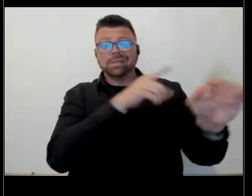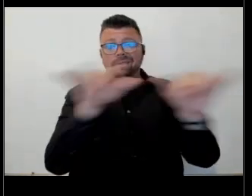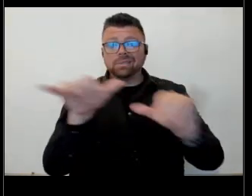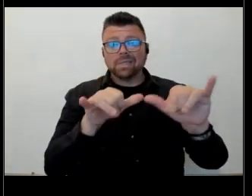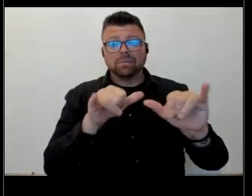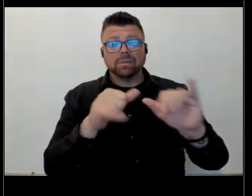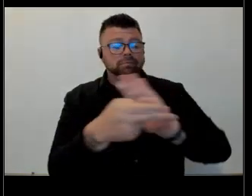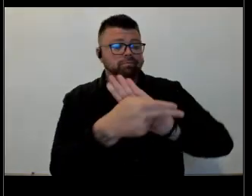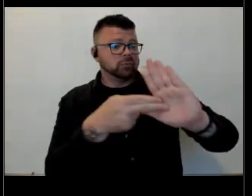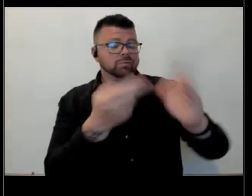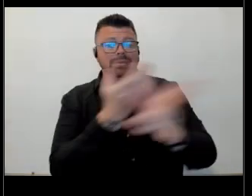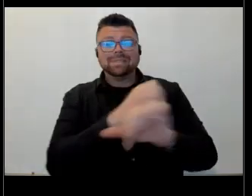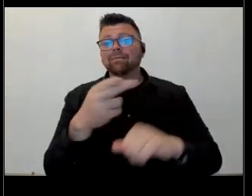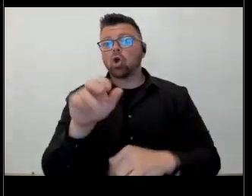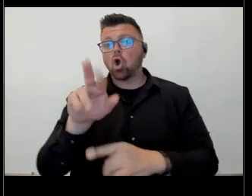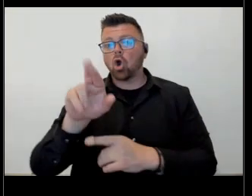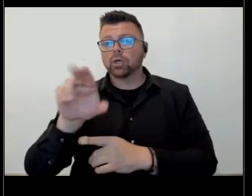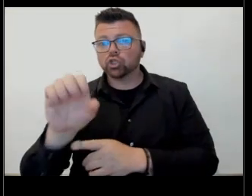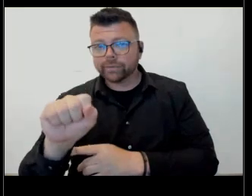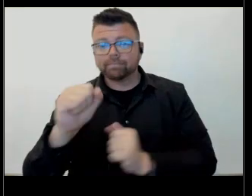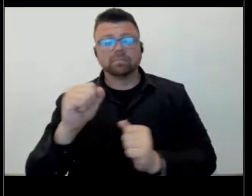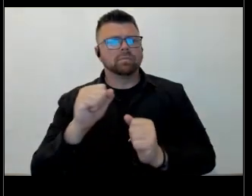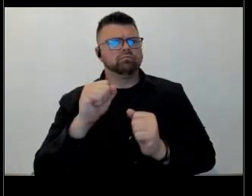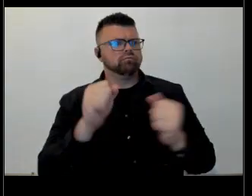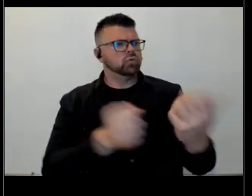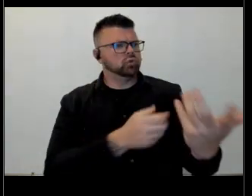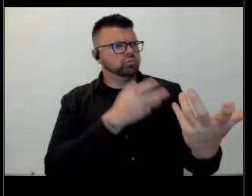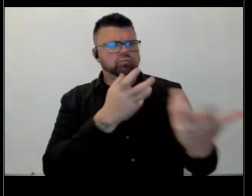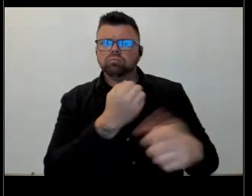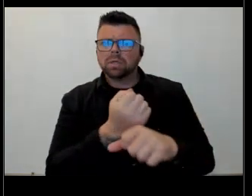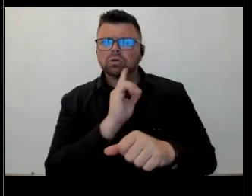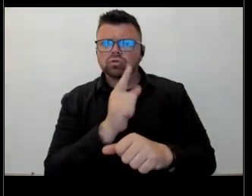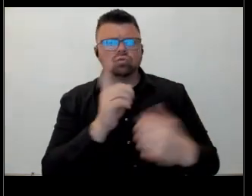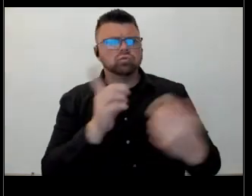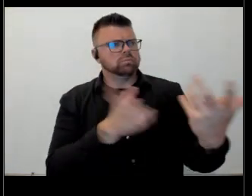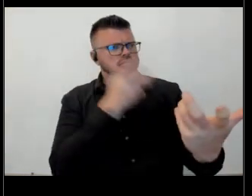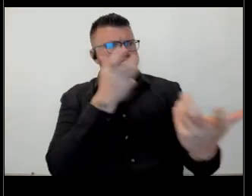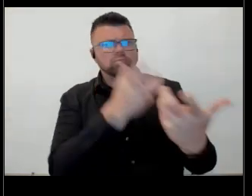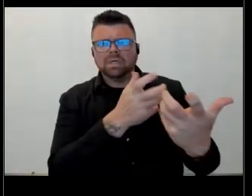harbors to ensure compliance with the FHA.